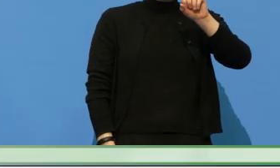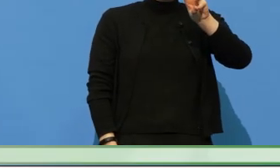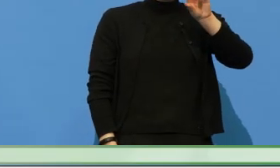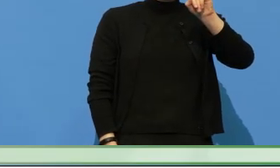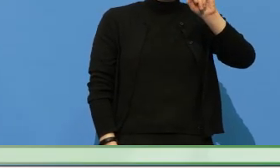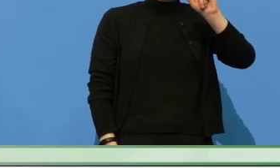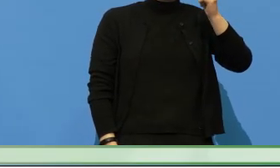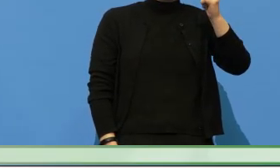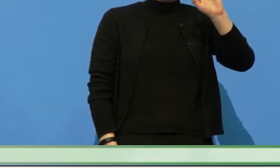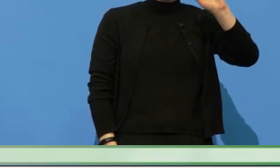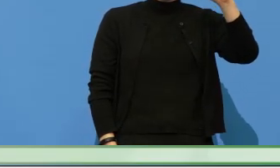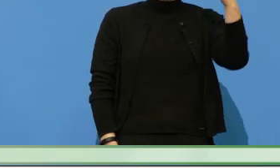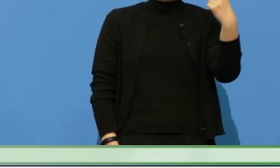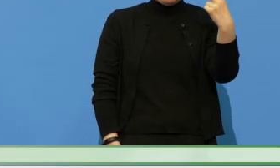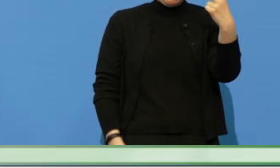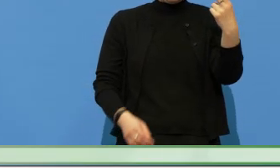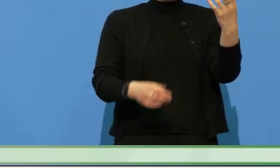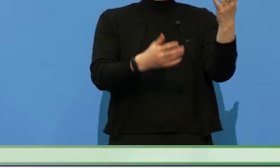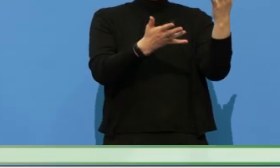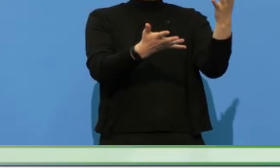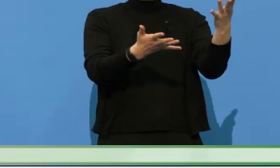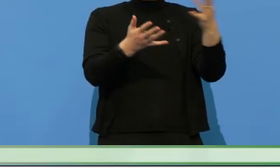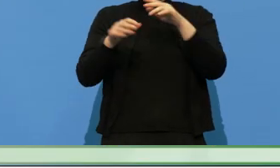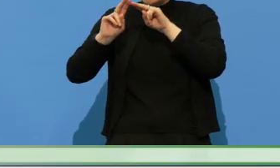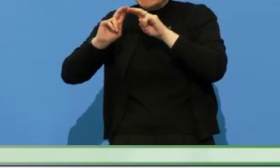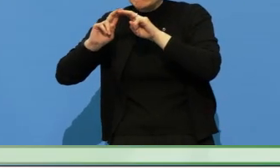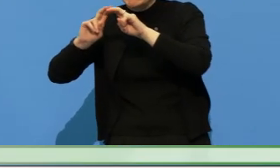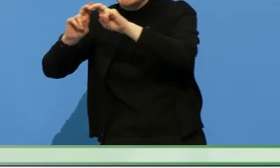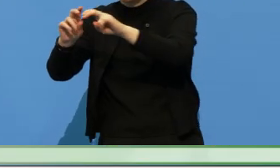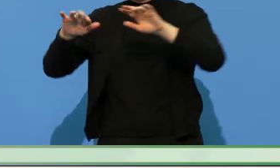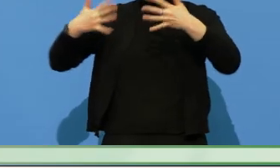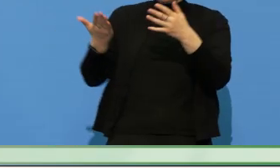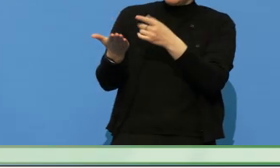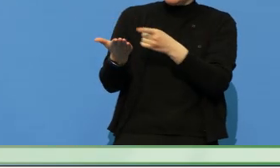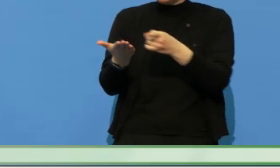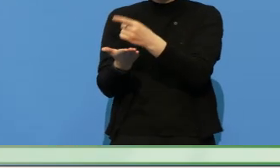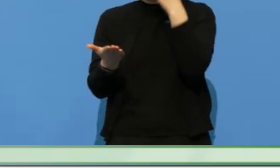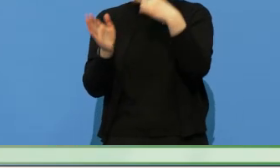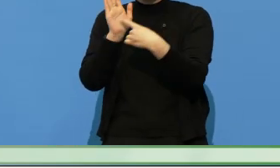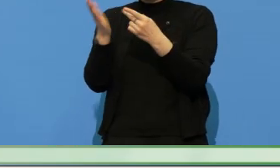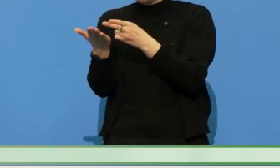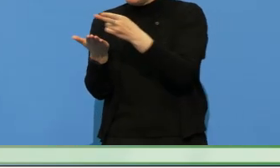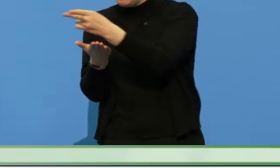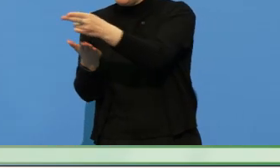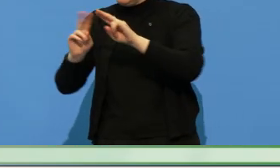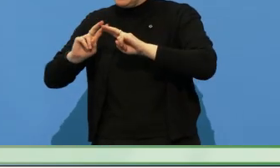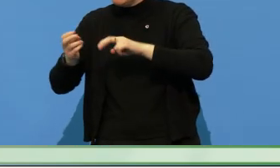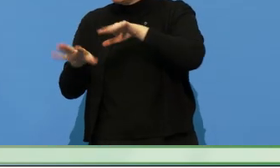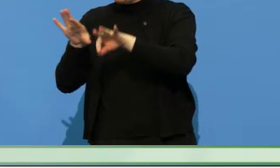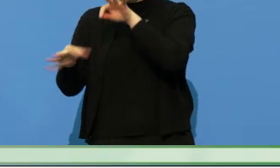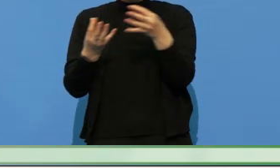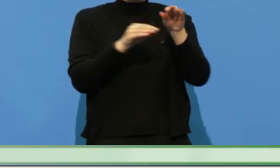We developed a lot of research. We have to put it in the switch into universal design. And the story of